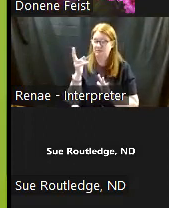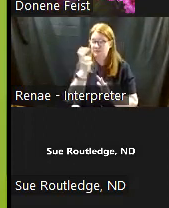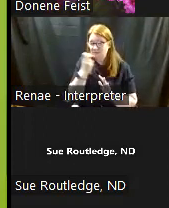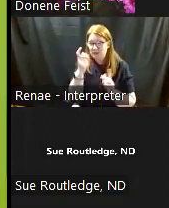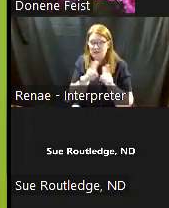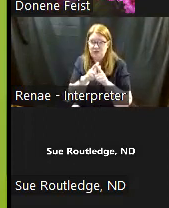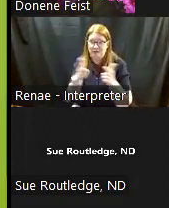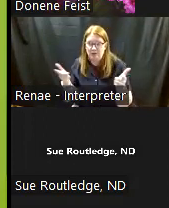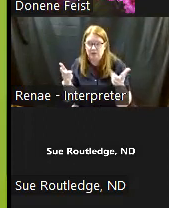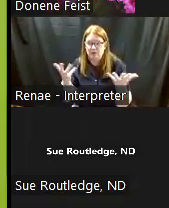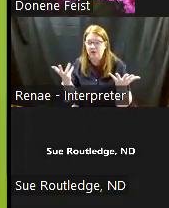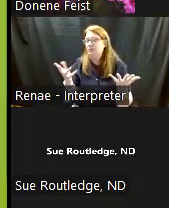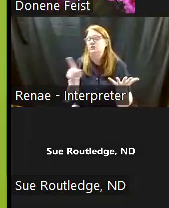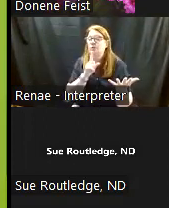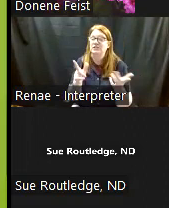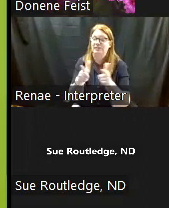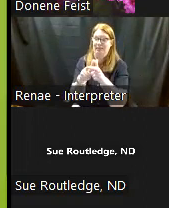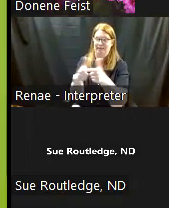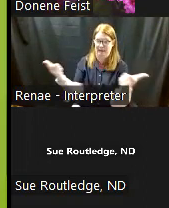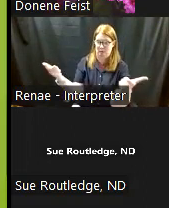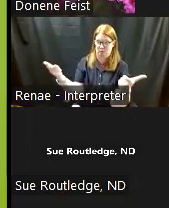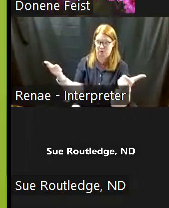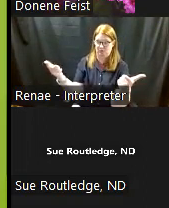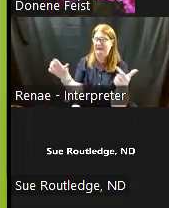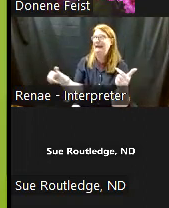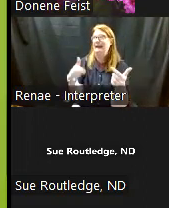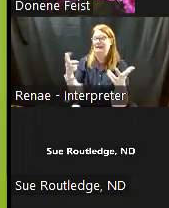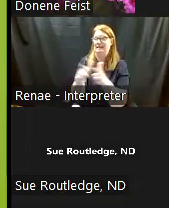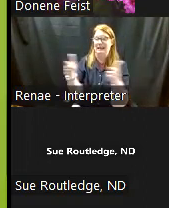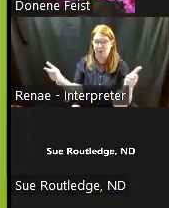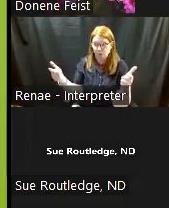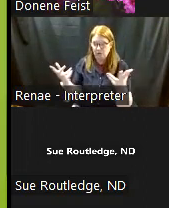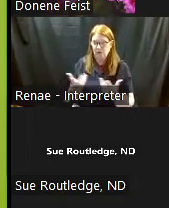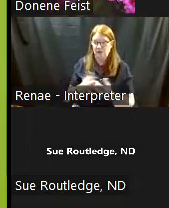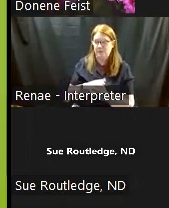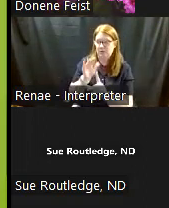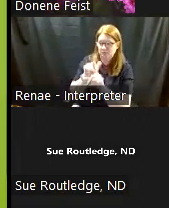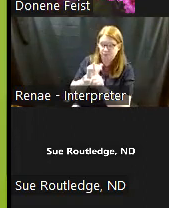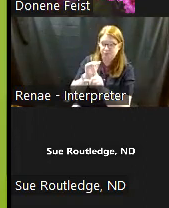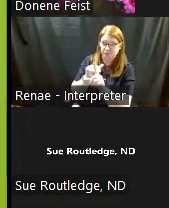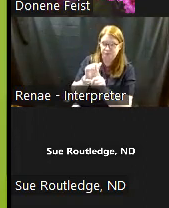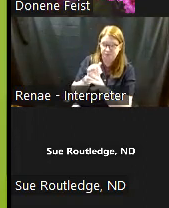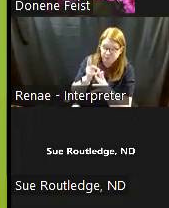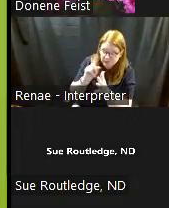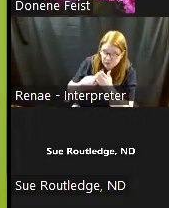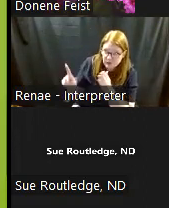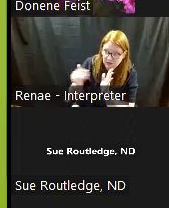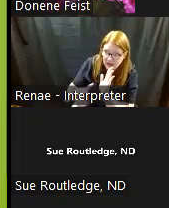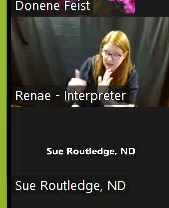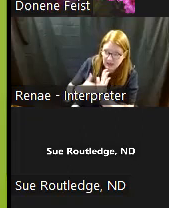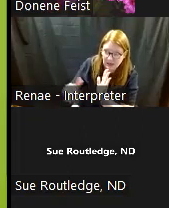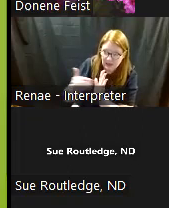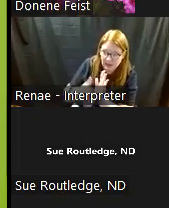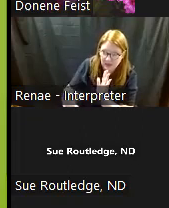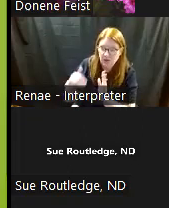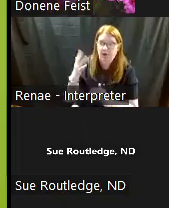language, just not even speech, just language. We're going to follow up and follow up and follow up a lot more because we want to make sure that